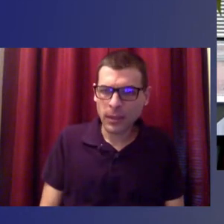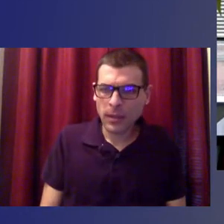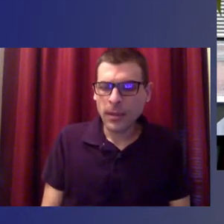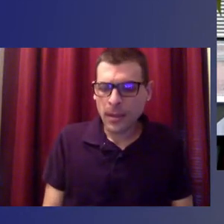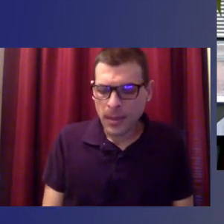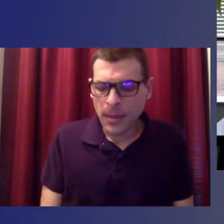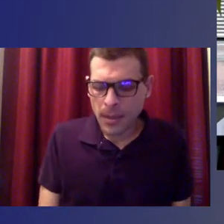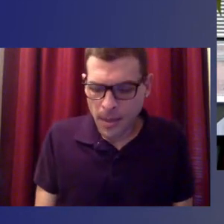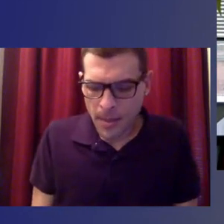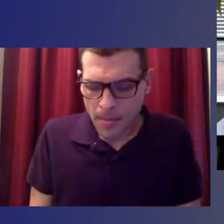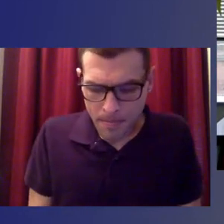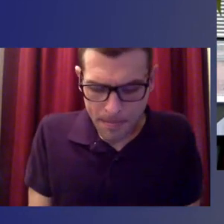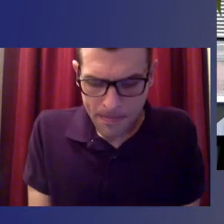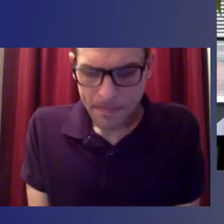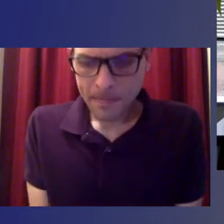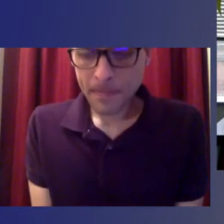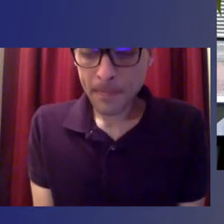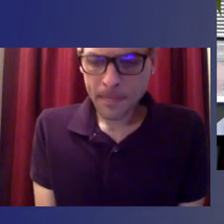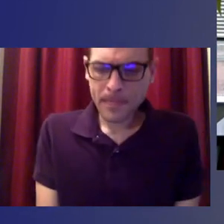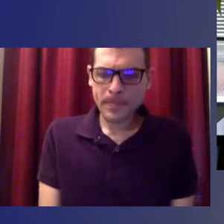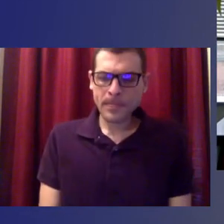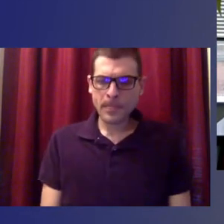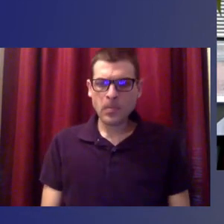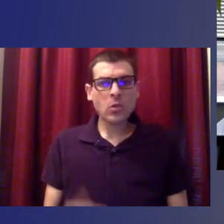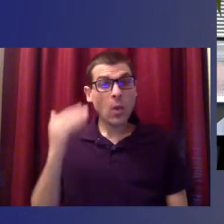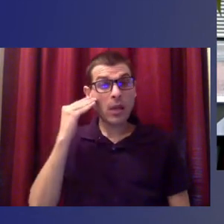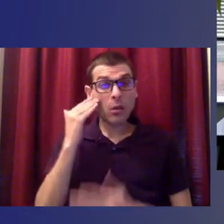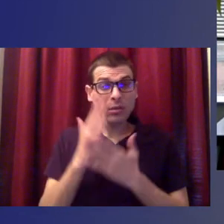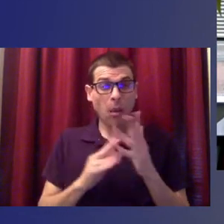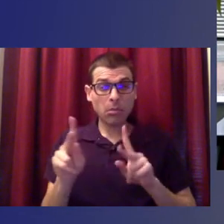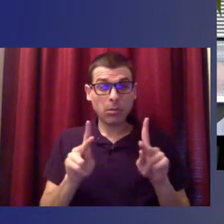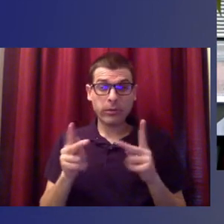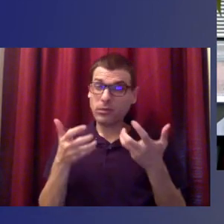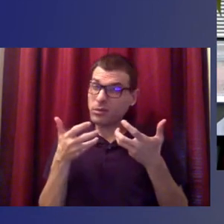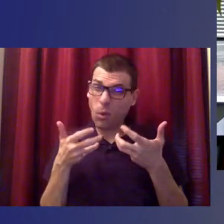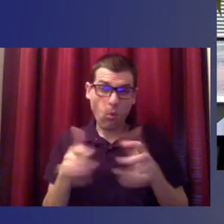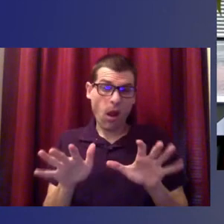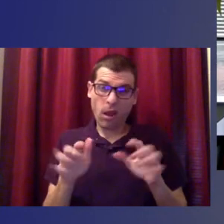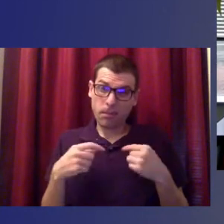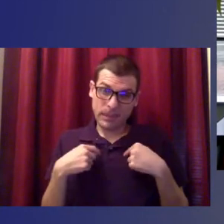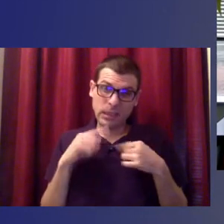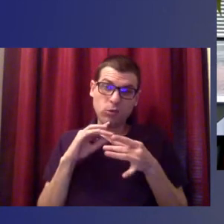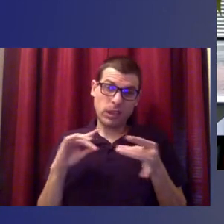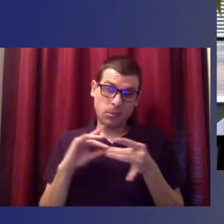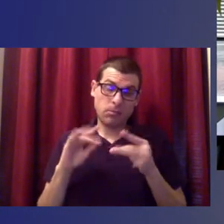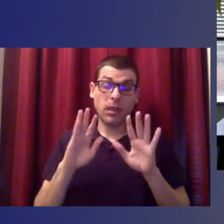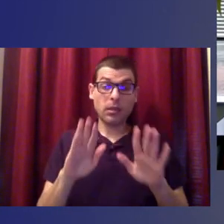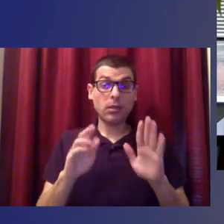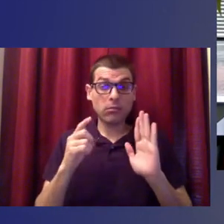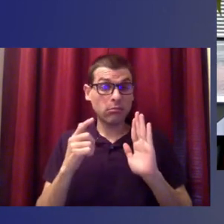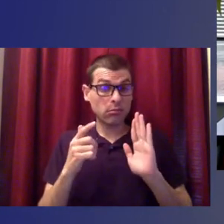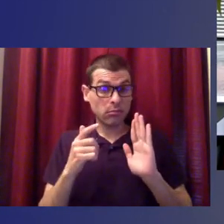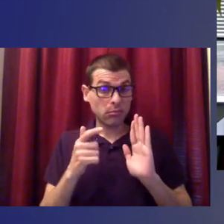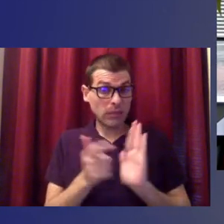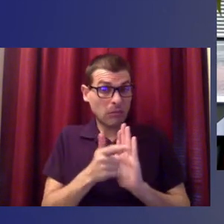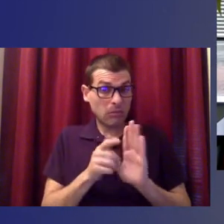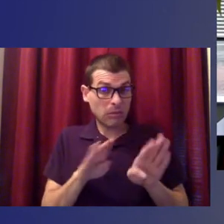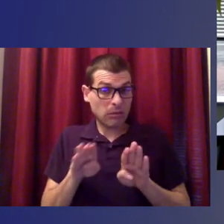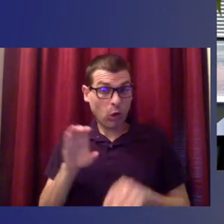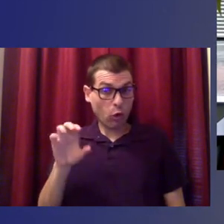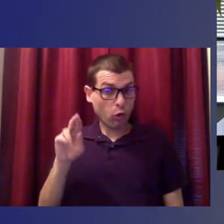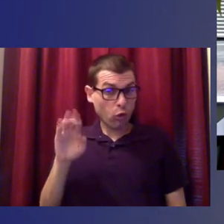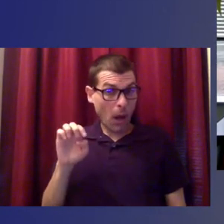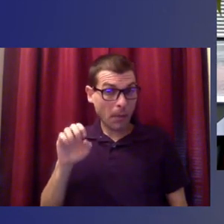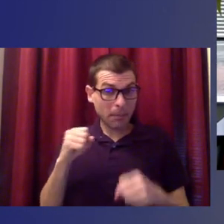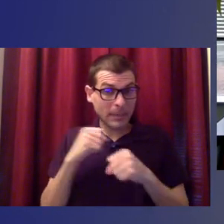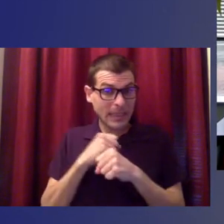Actually, and I know people don't want to hear this, but if you look at the crime statistics, we aren't seeing a